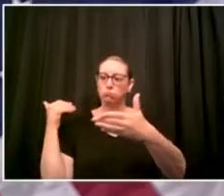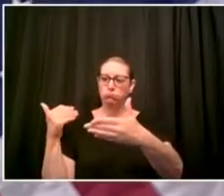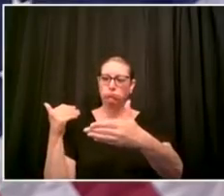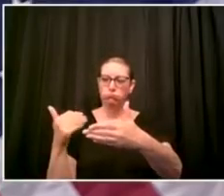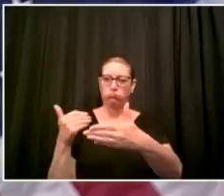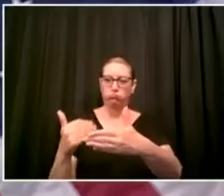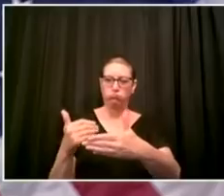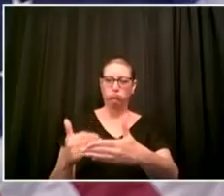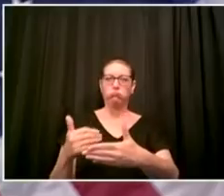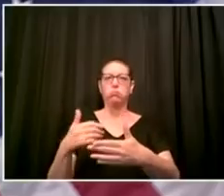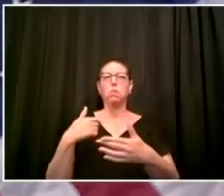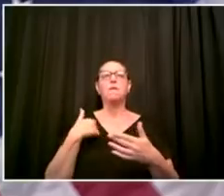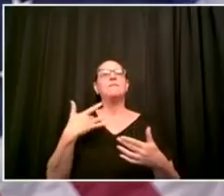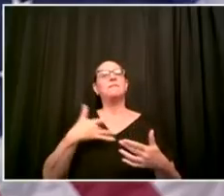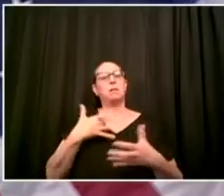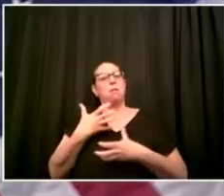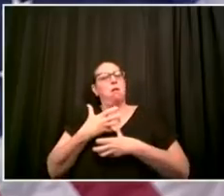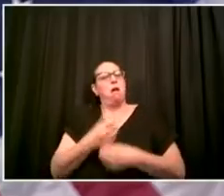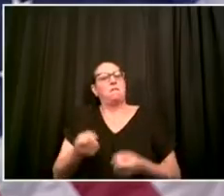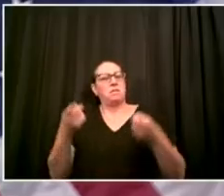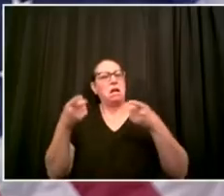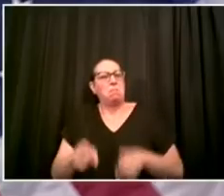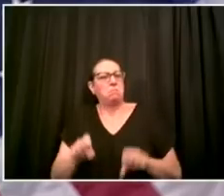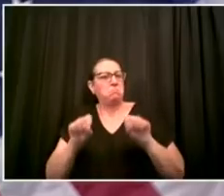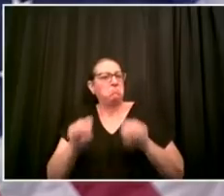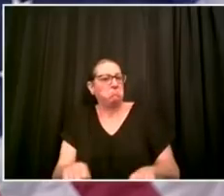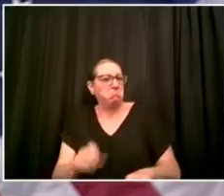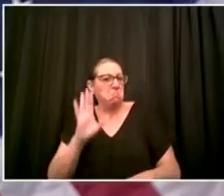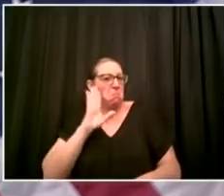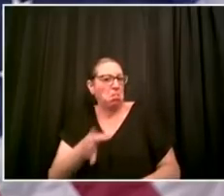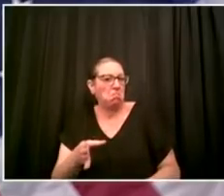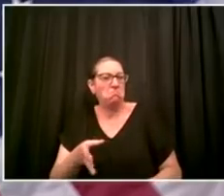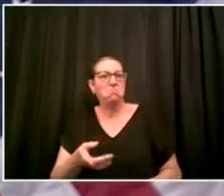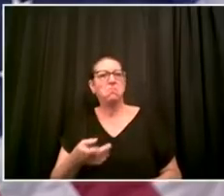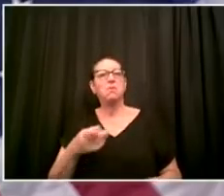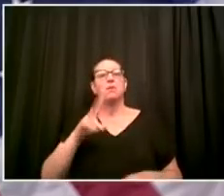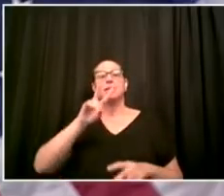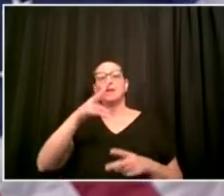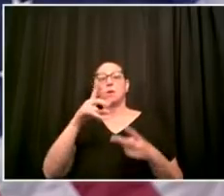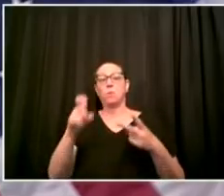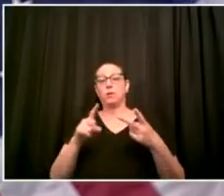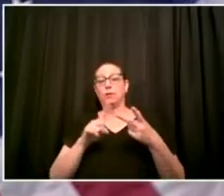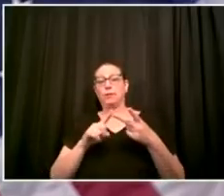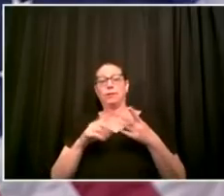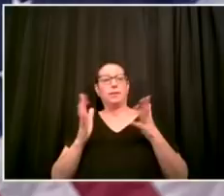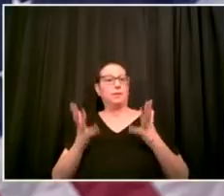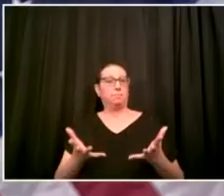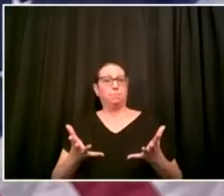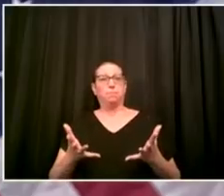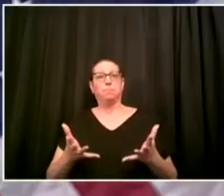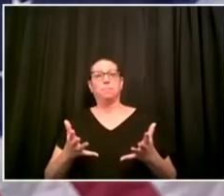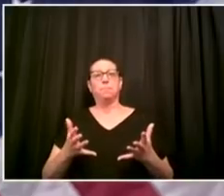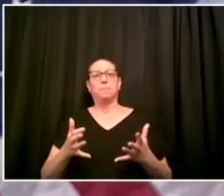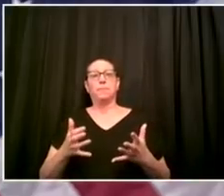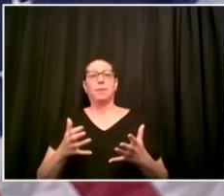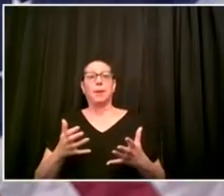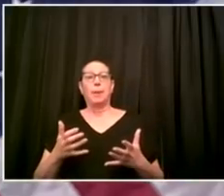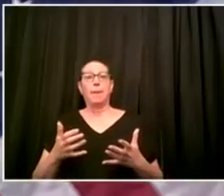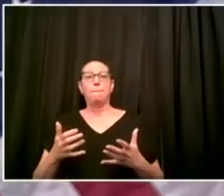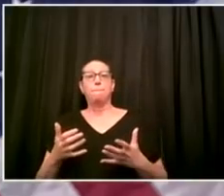during that time frame. On the close contacts, I think this is just a practicality and reality point.